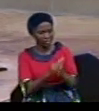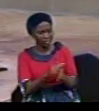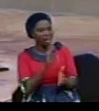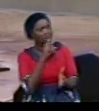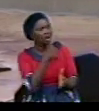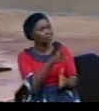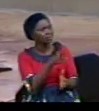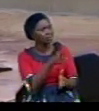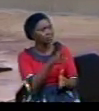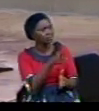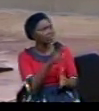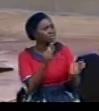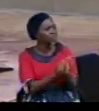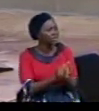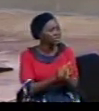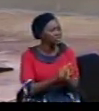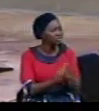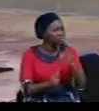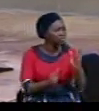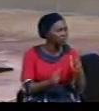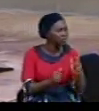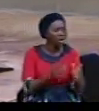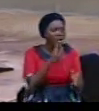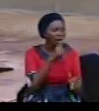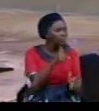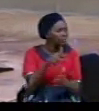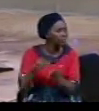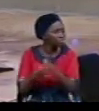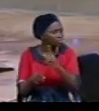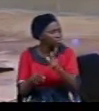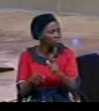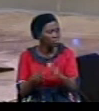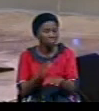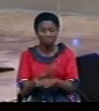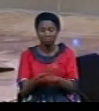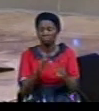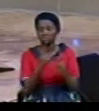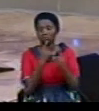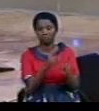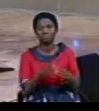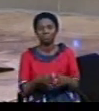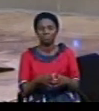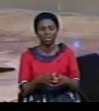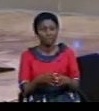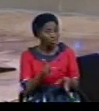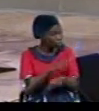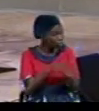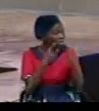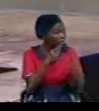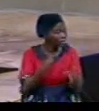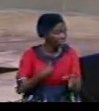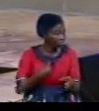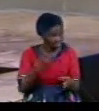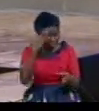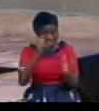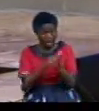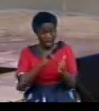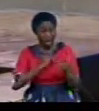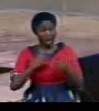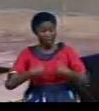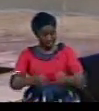you don't answer me don't she know I have power to release you and power